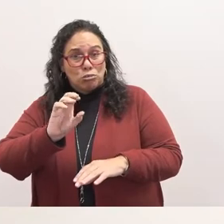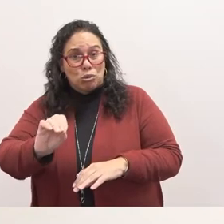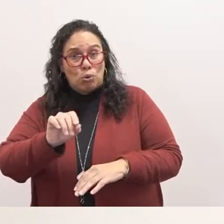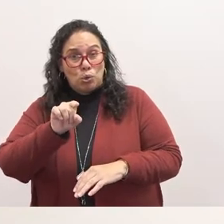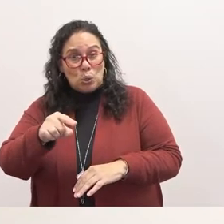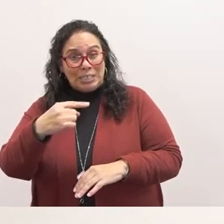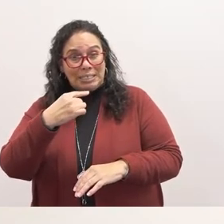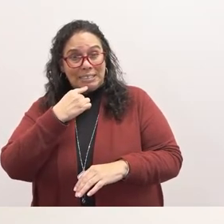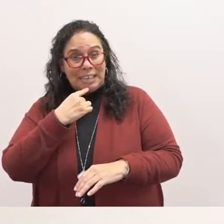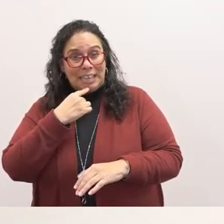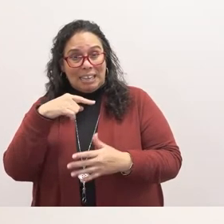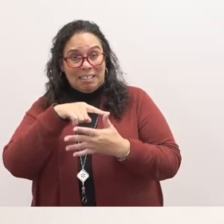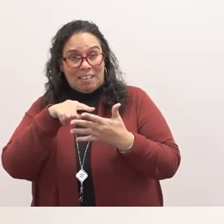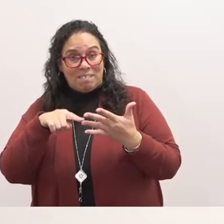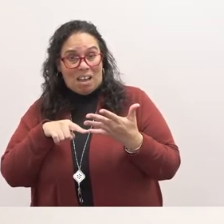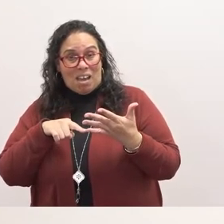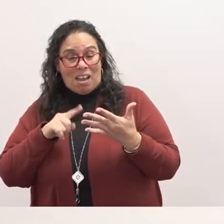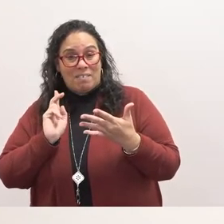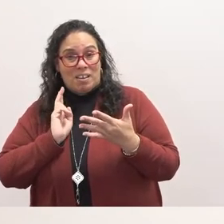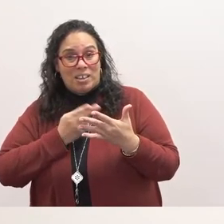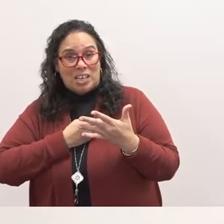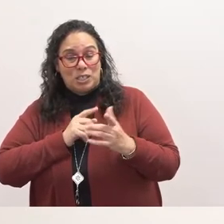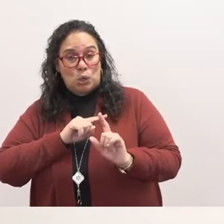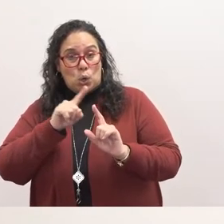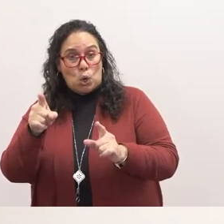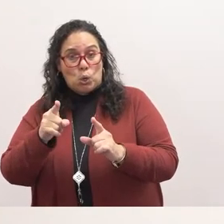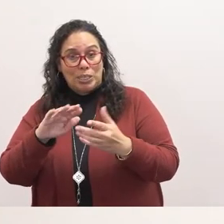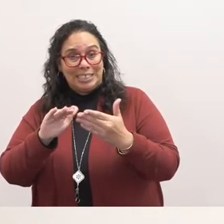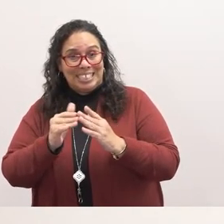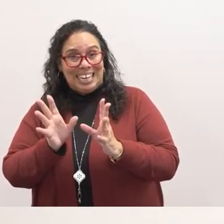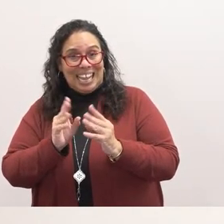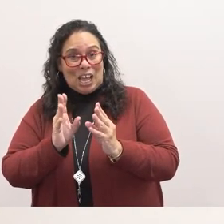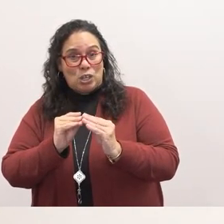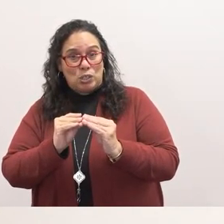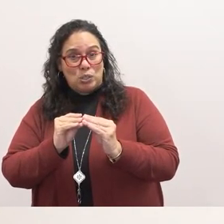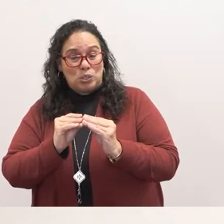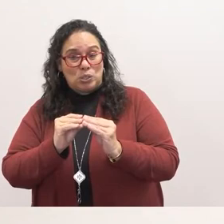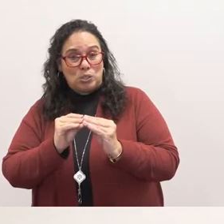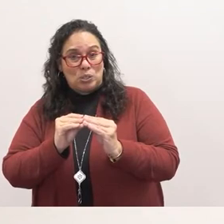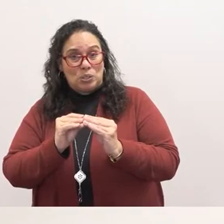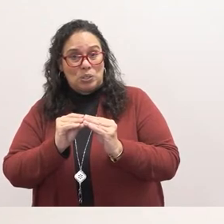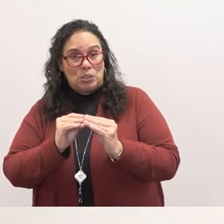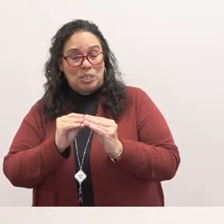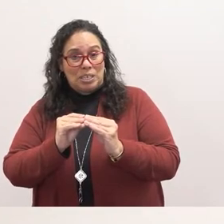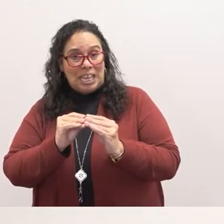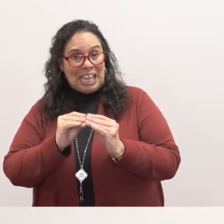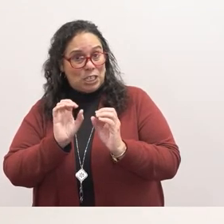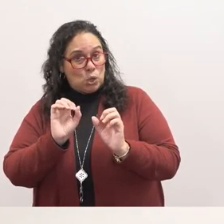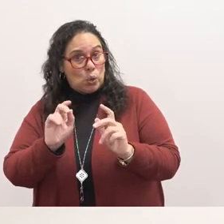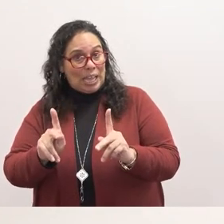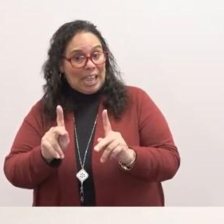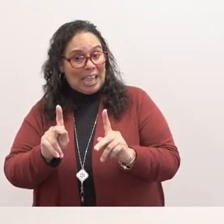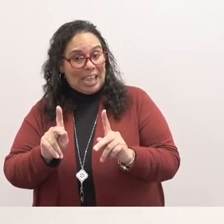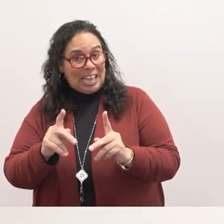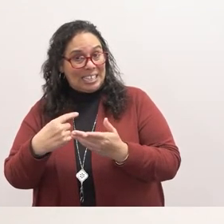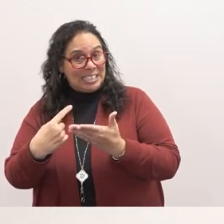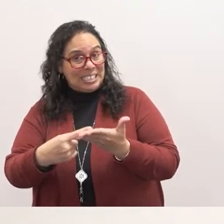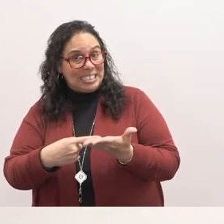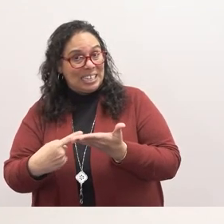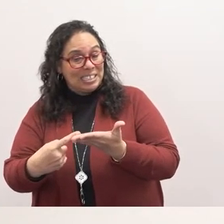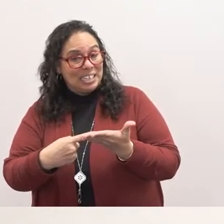saying that if the five of us were to attend a city council meeting, it would be perfectly okay for us to